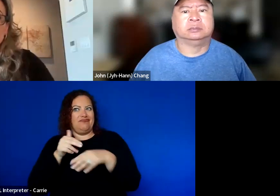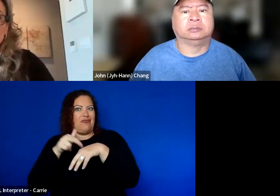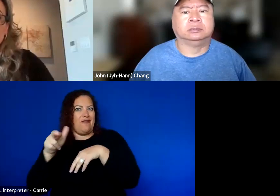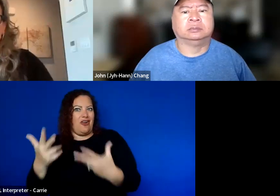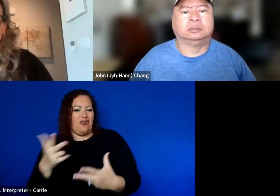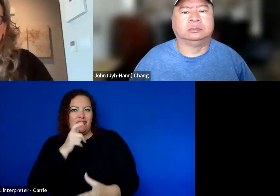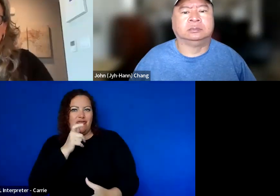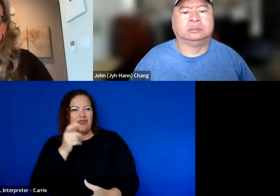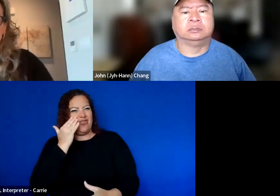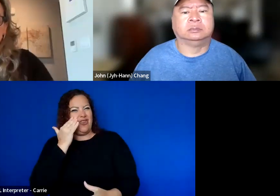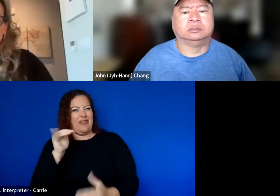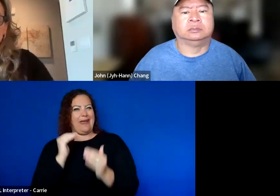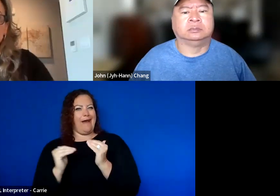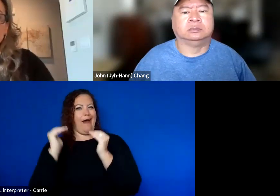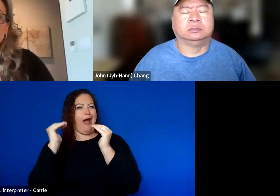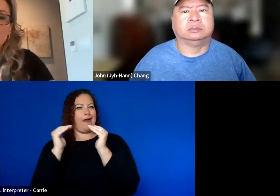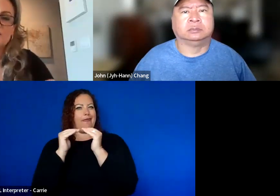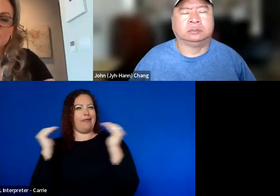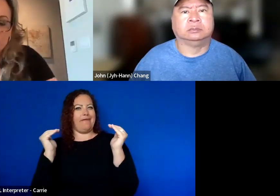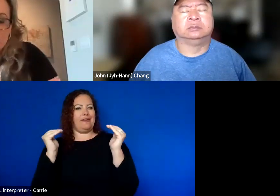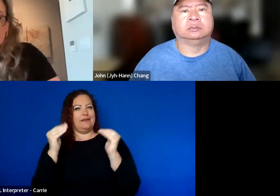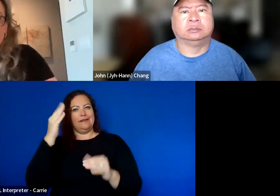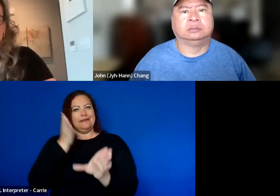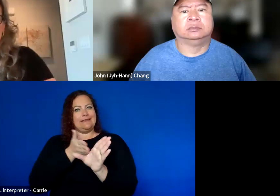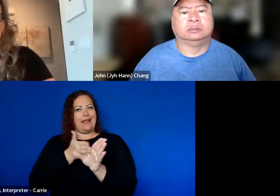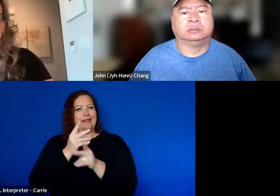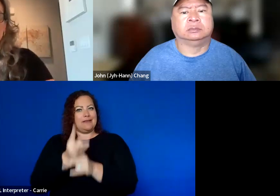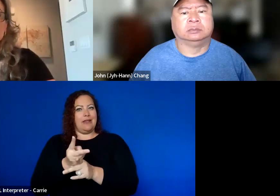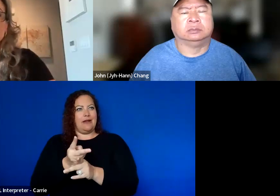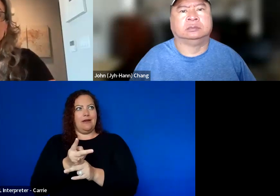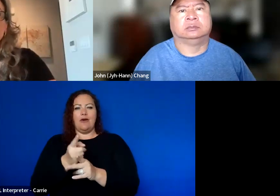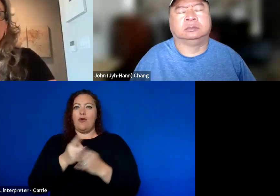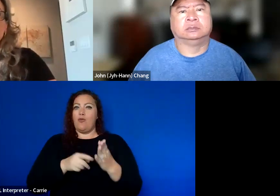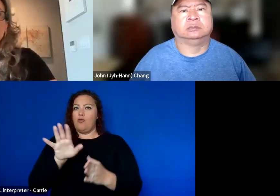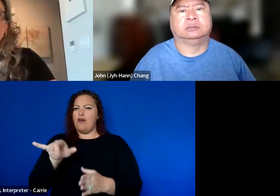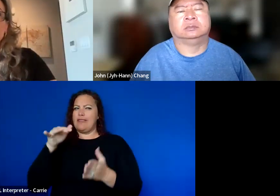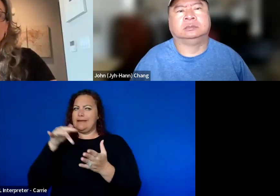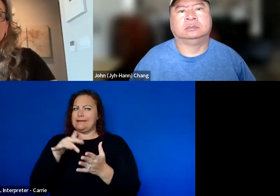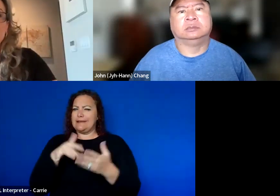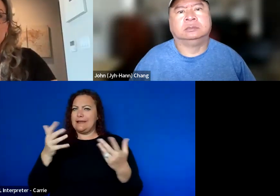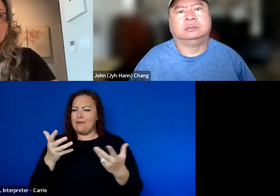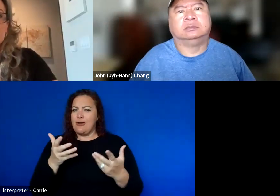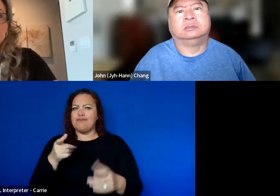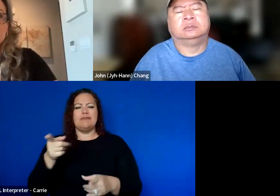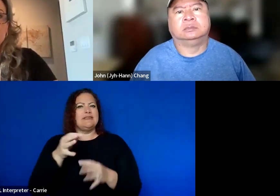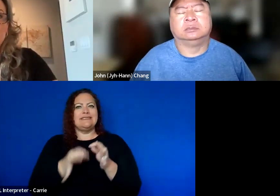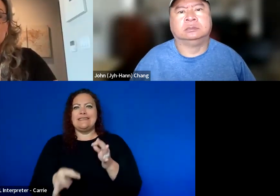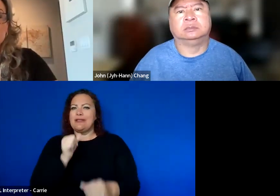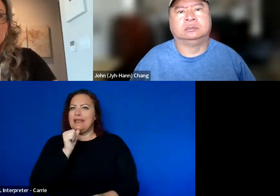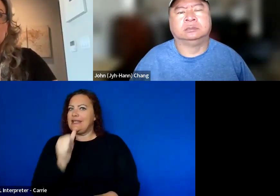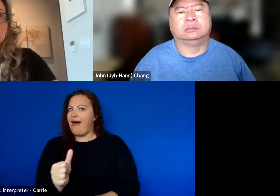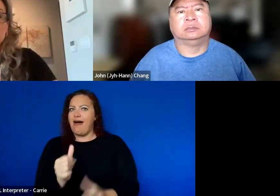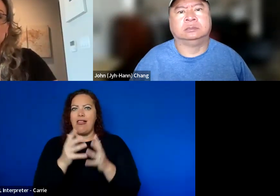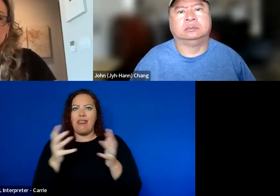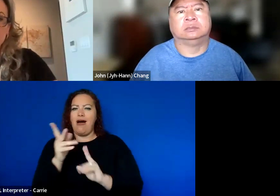little higher level psychological care. And what that's based on is that there simply aren't a lot